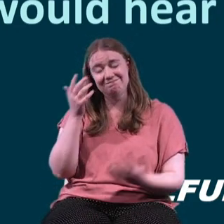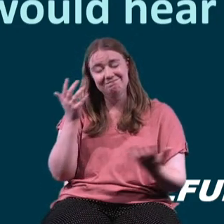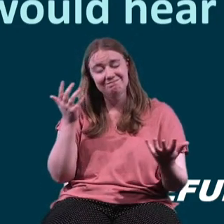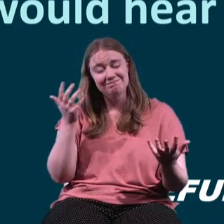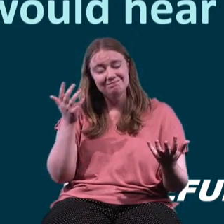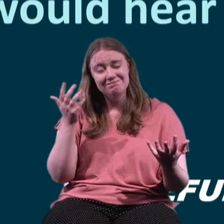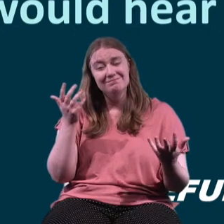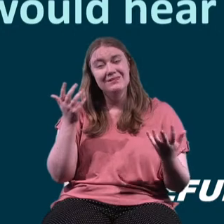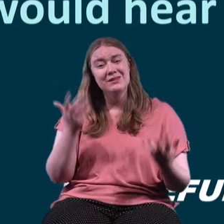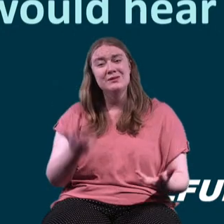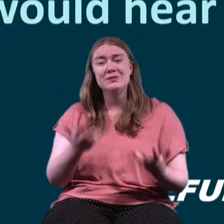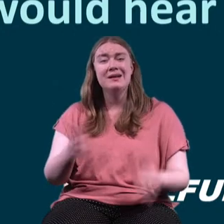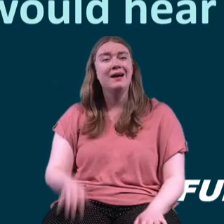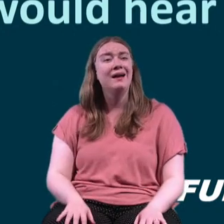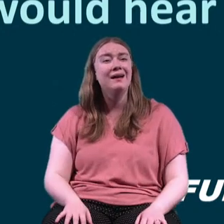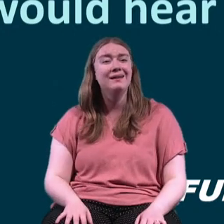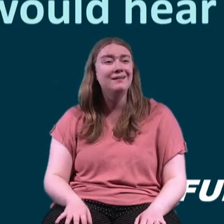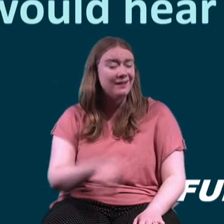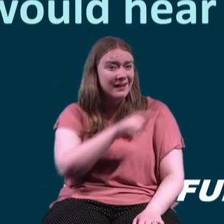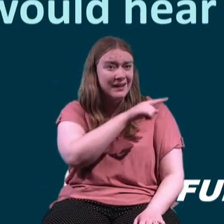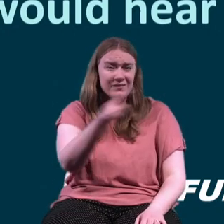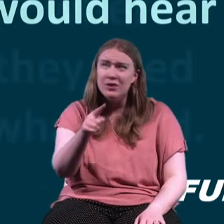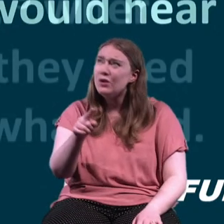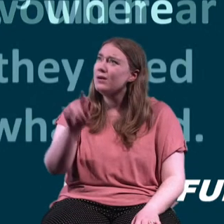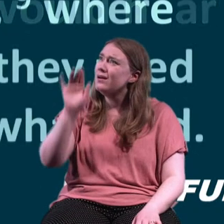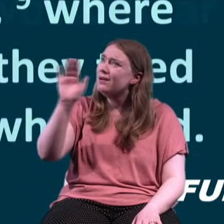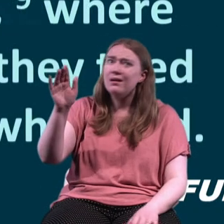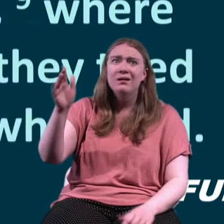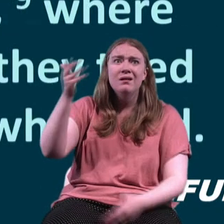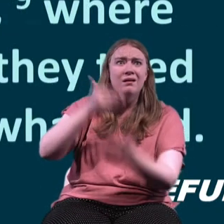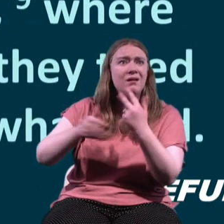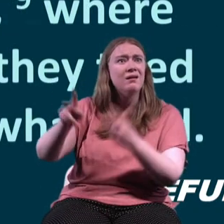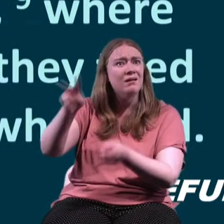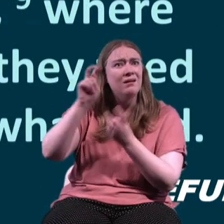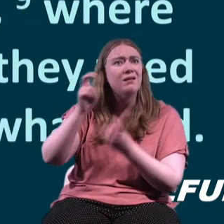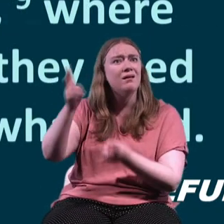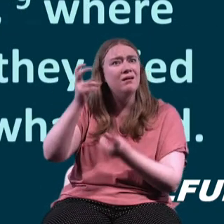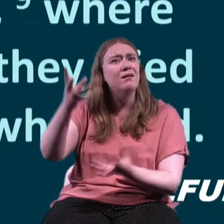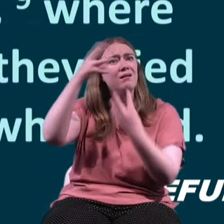Today, if you would only hear his voice,